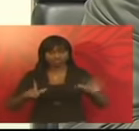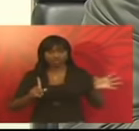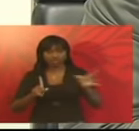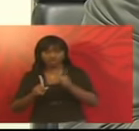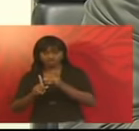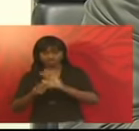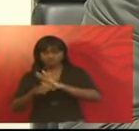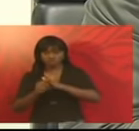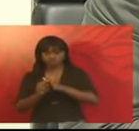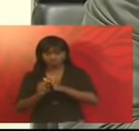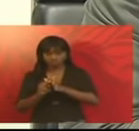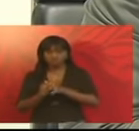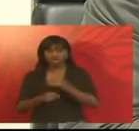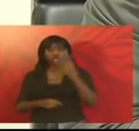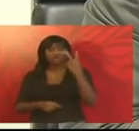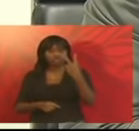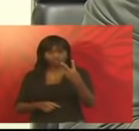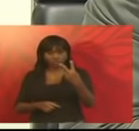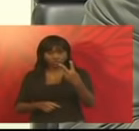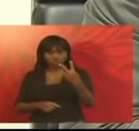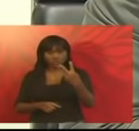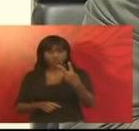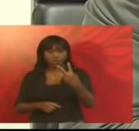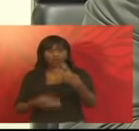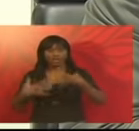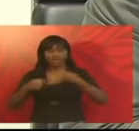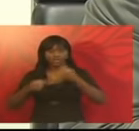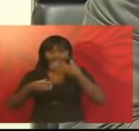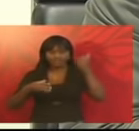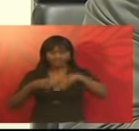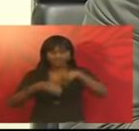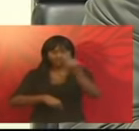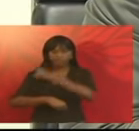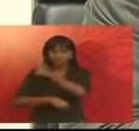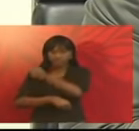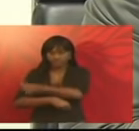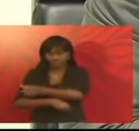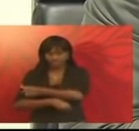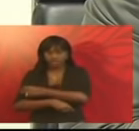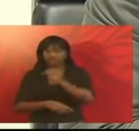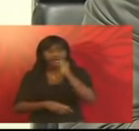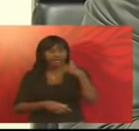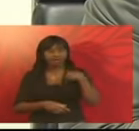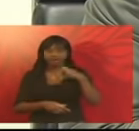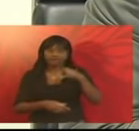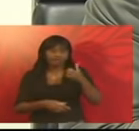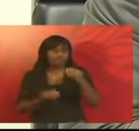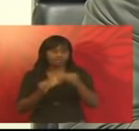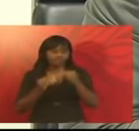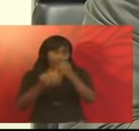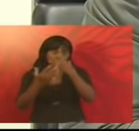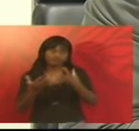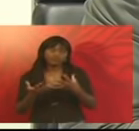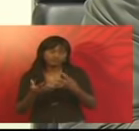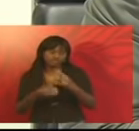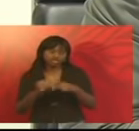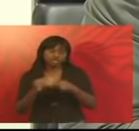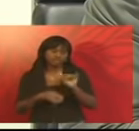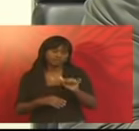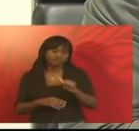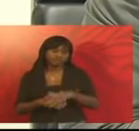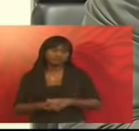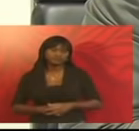been mentioned, at least 2 of them had been released or discharged. I do not currently have any additional information or updates beyond that at this point